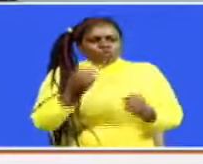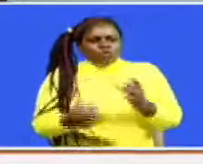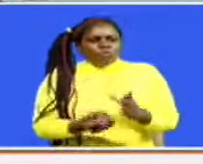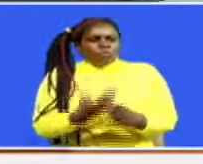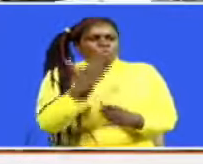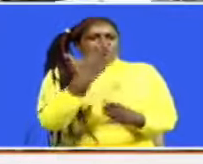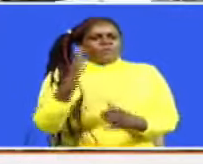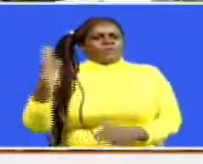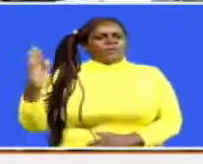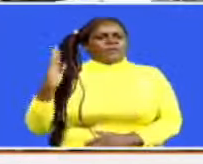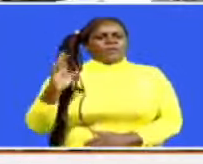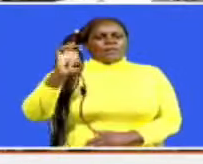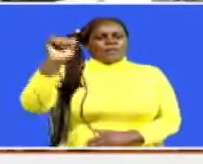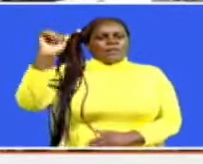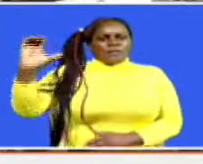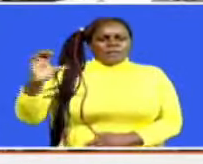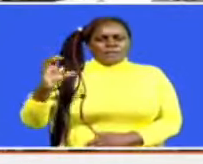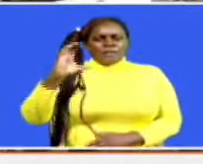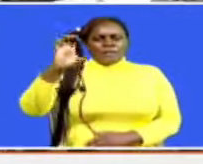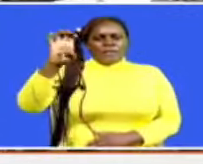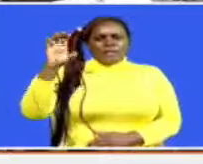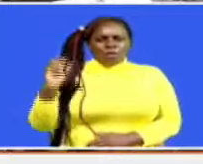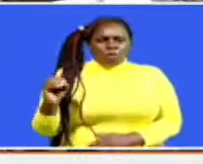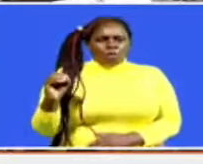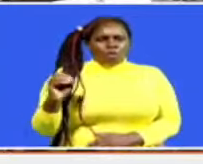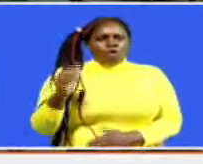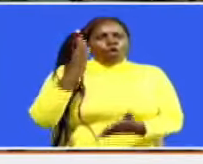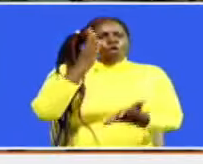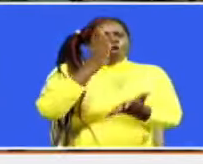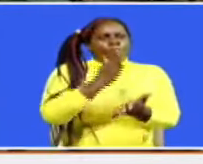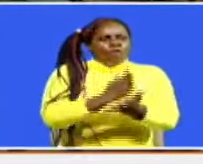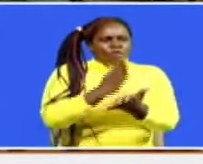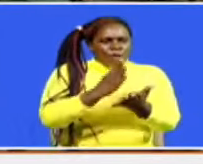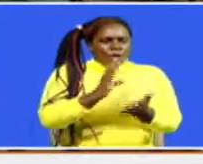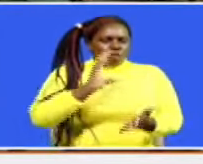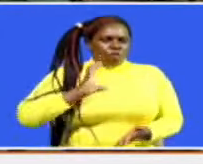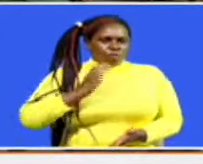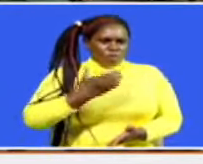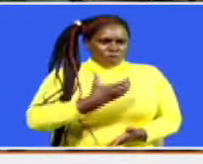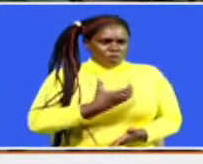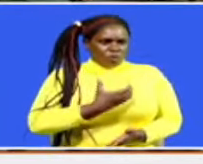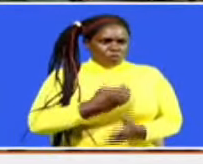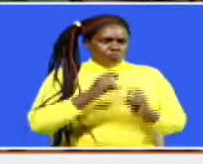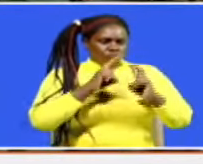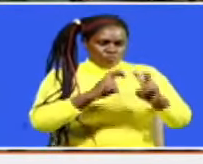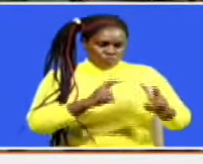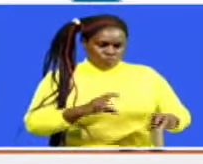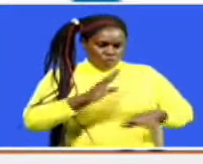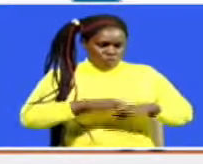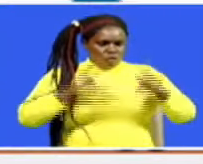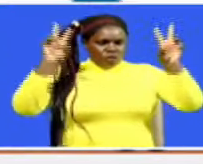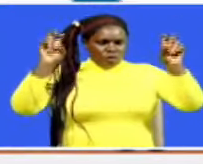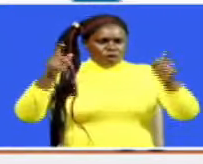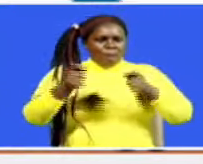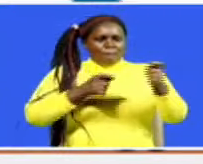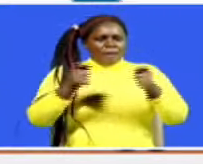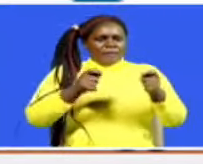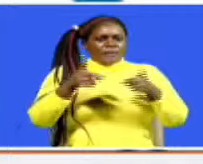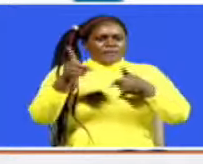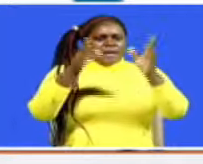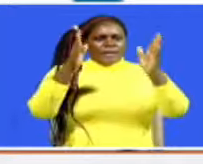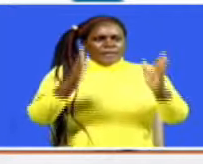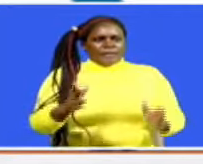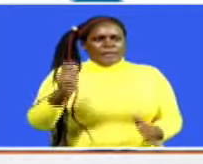and security. ESCC CEO Twalib Mbarak has confirmed that the commission is looking into the matter. The managing director